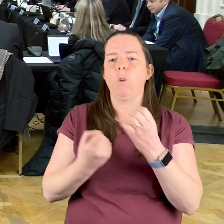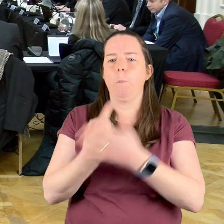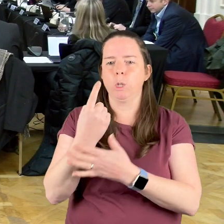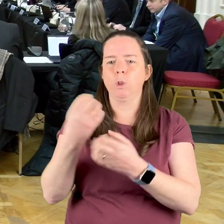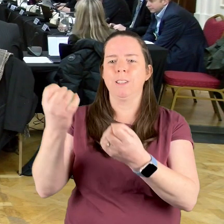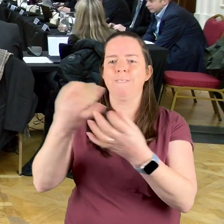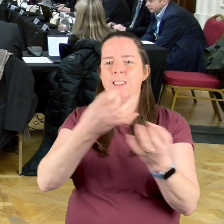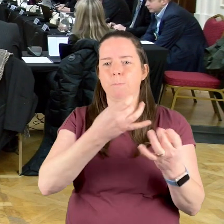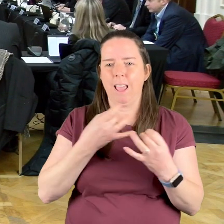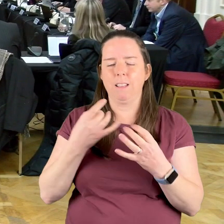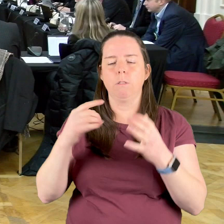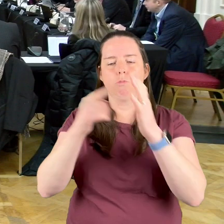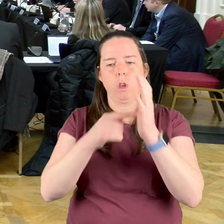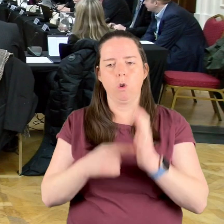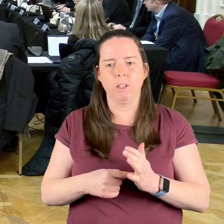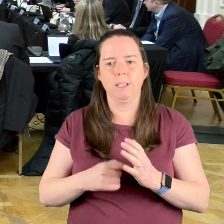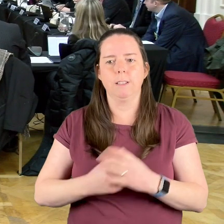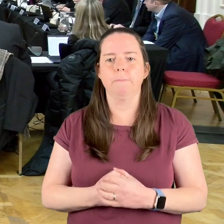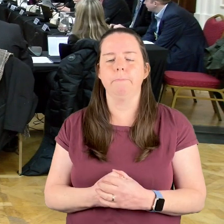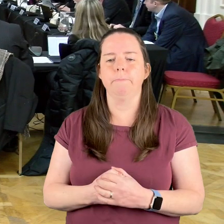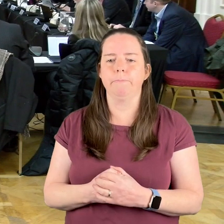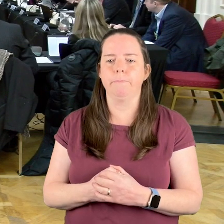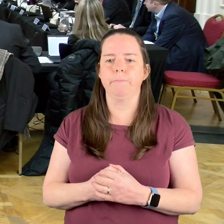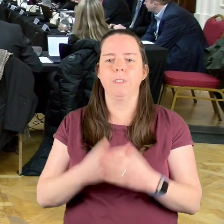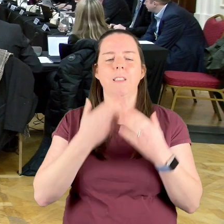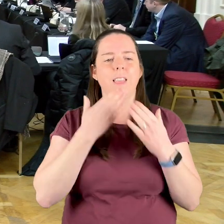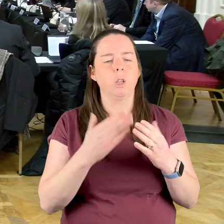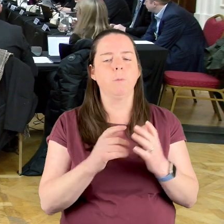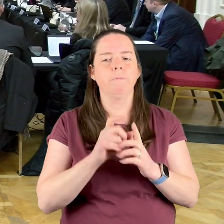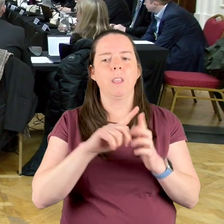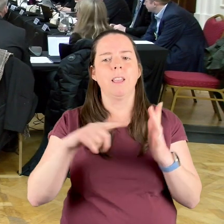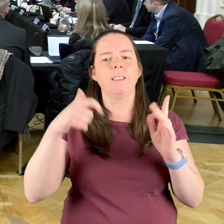priorities. Thank you. Dick.